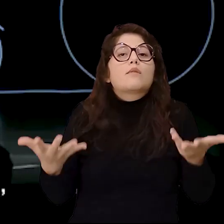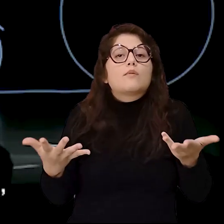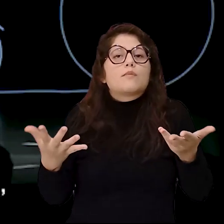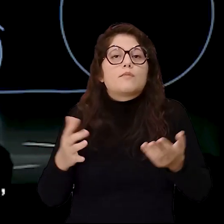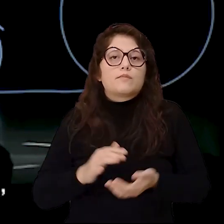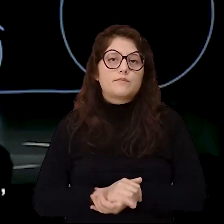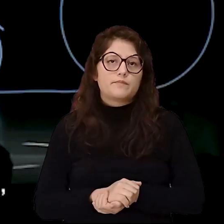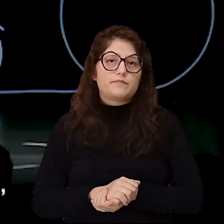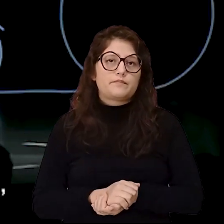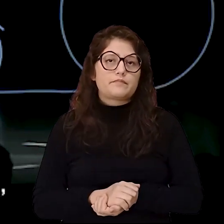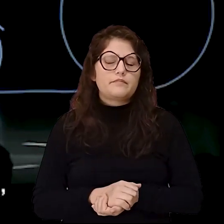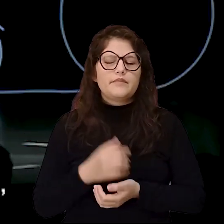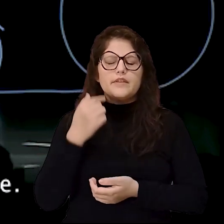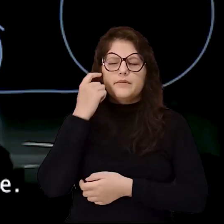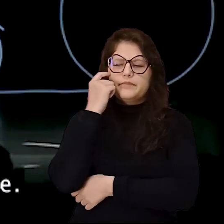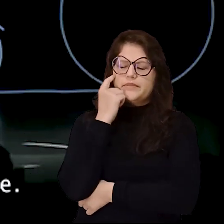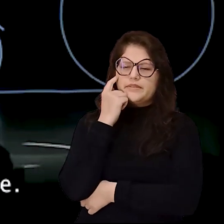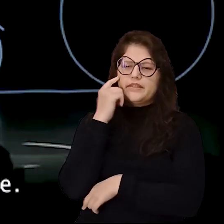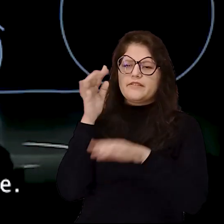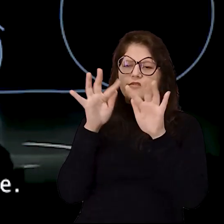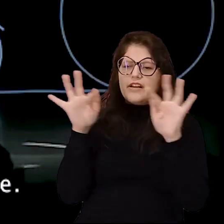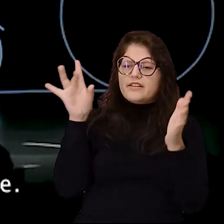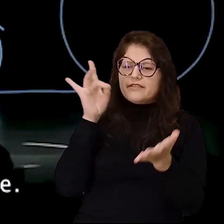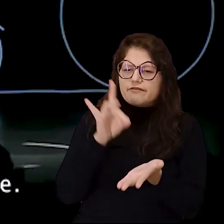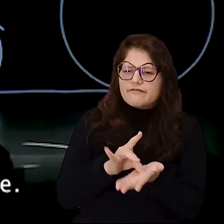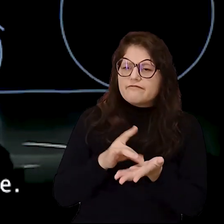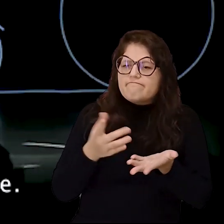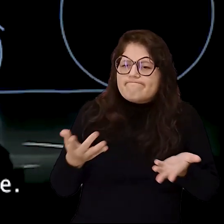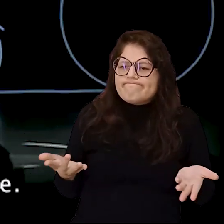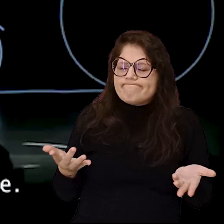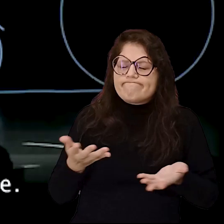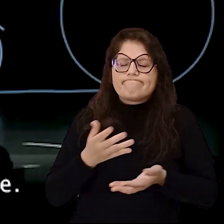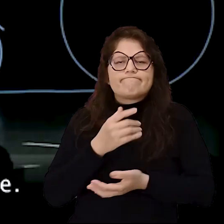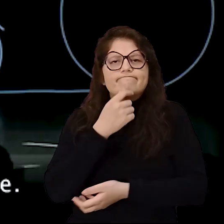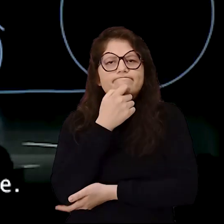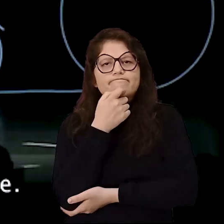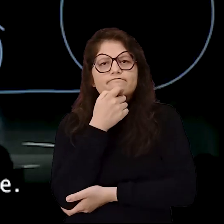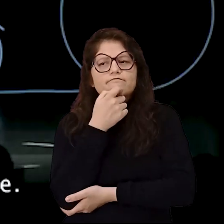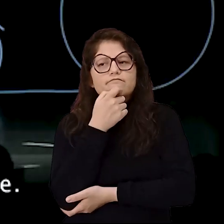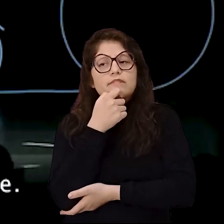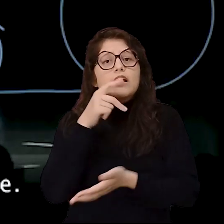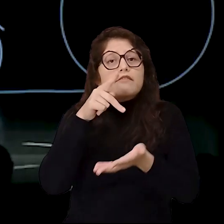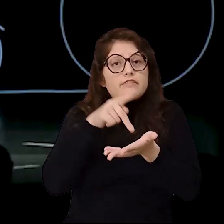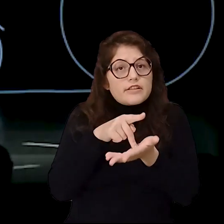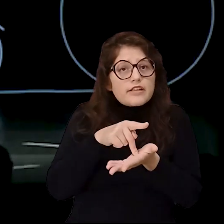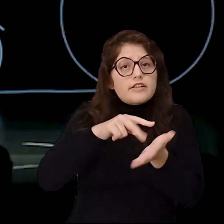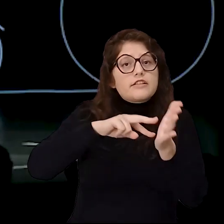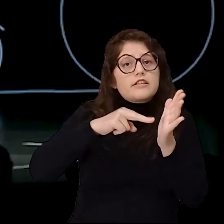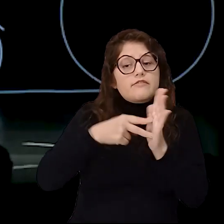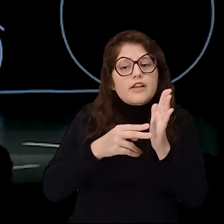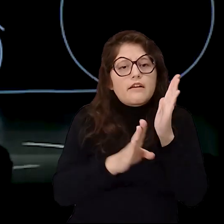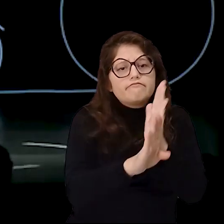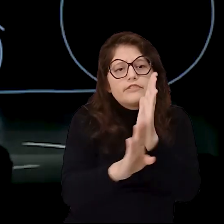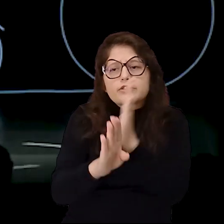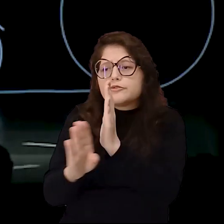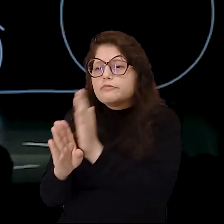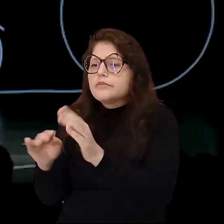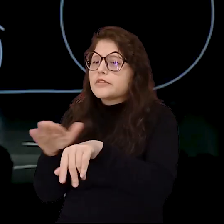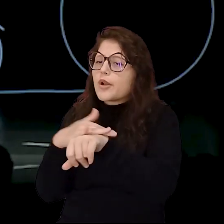it's difficult with depressives because we believe we are seeing the truth. But the truth